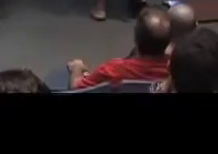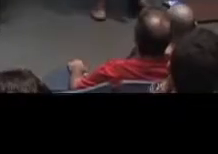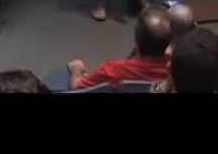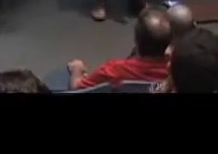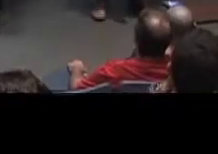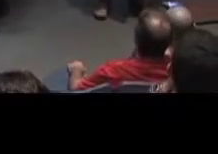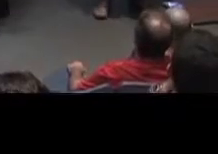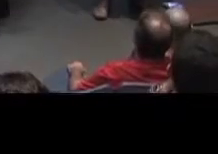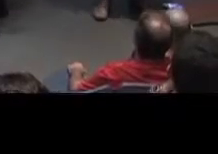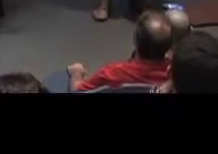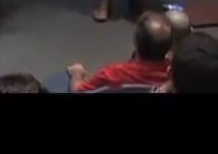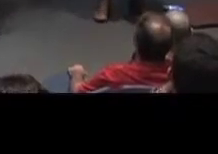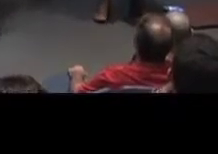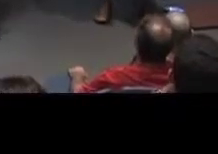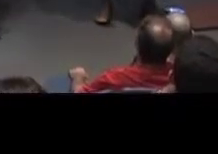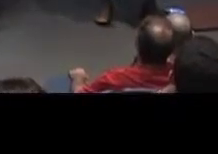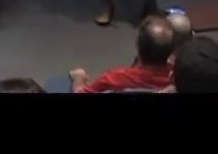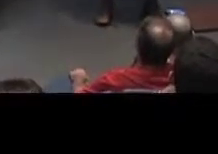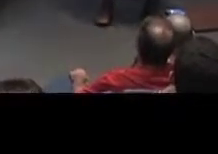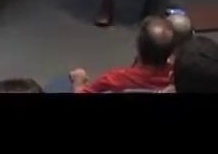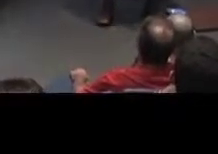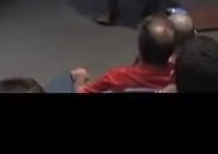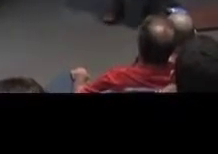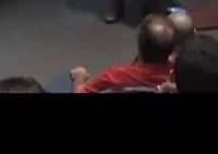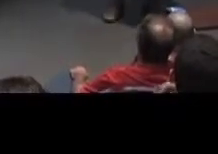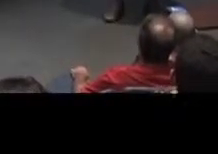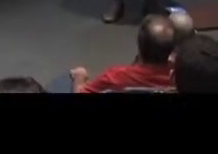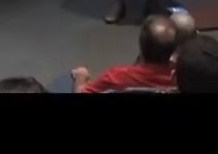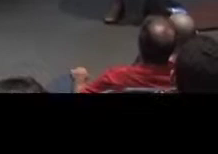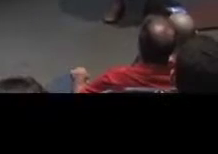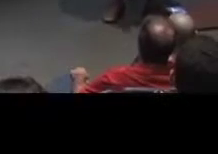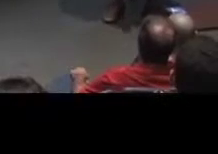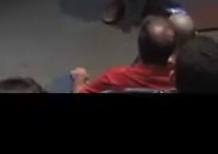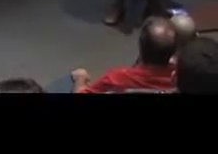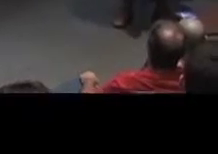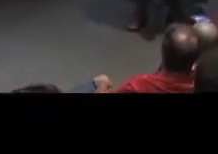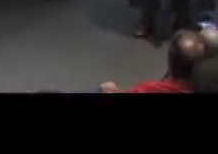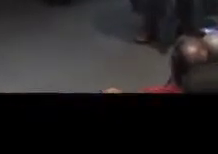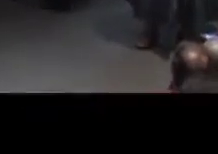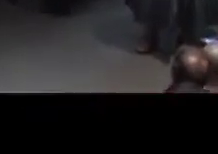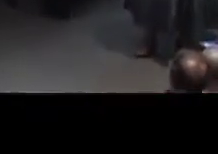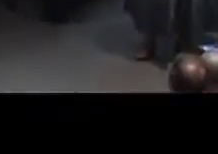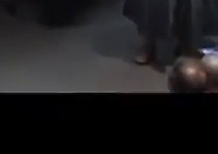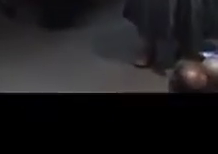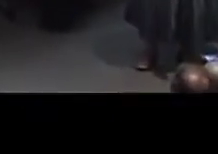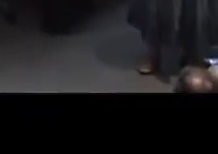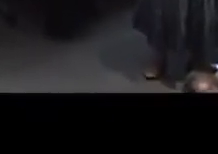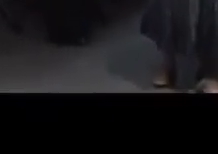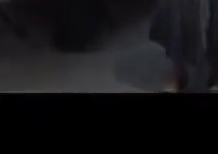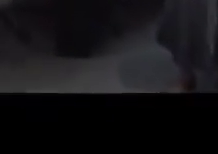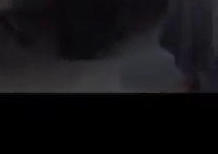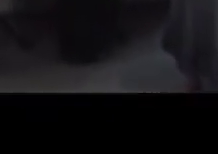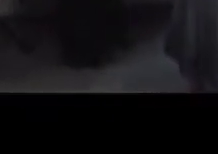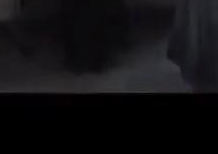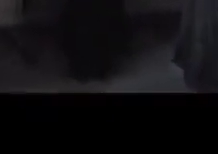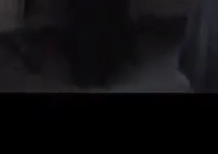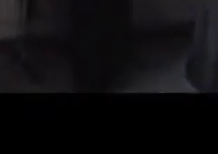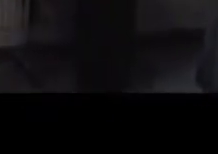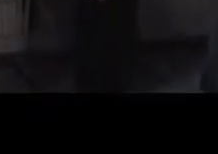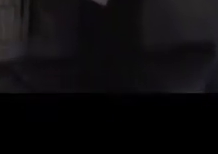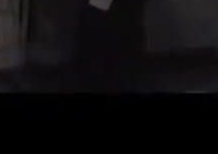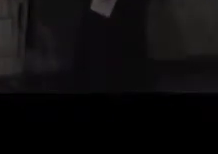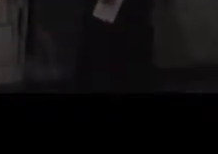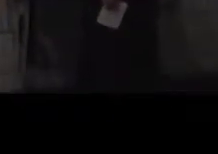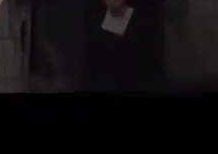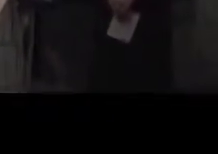Good afternoon. My name's Julie Jodewin-Krozik, and I, as a member of the BCC